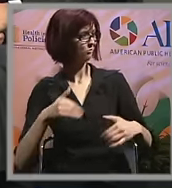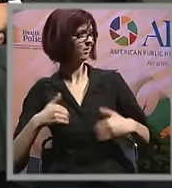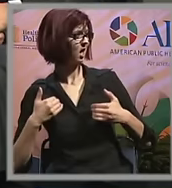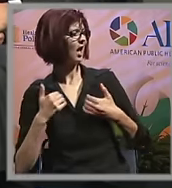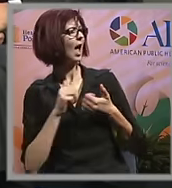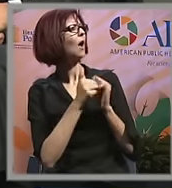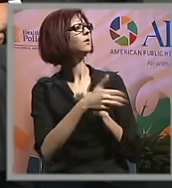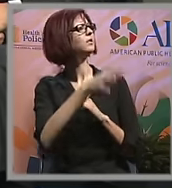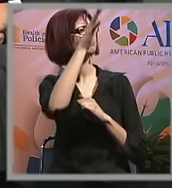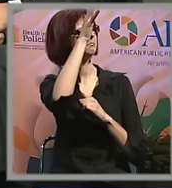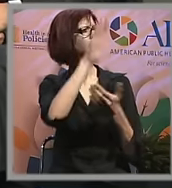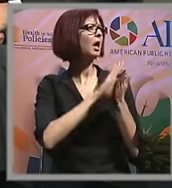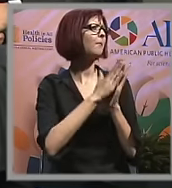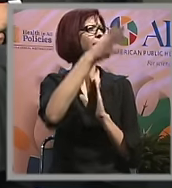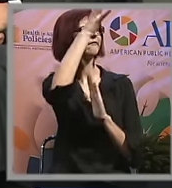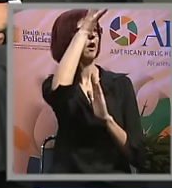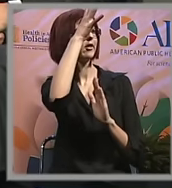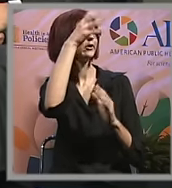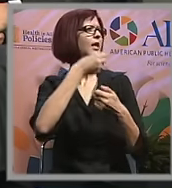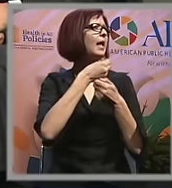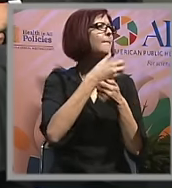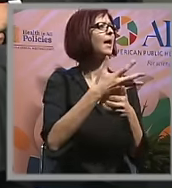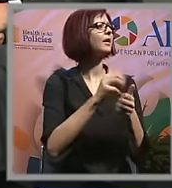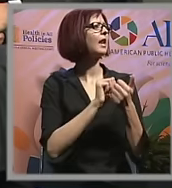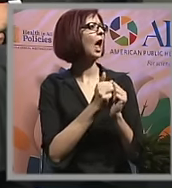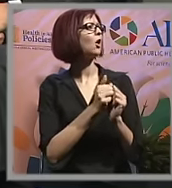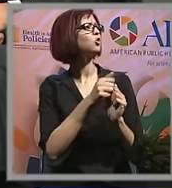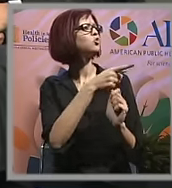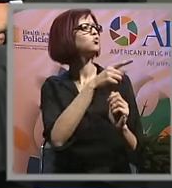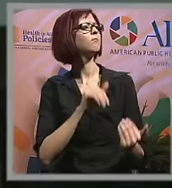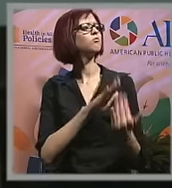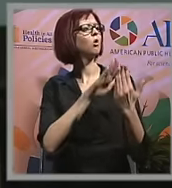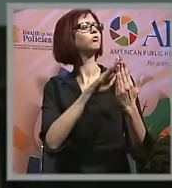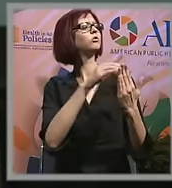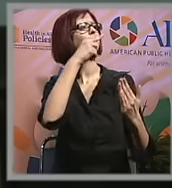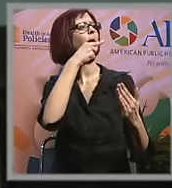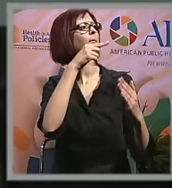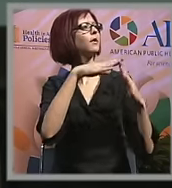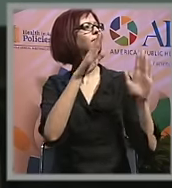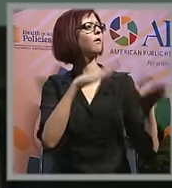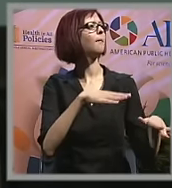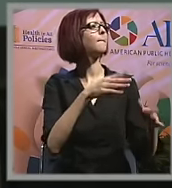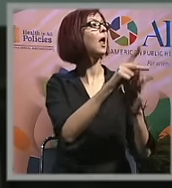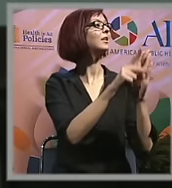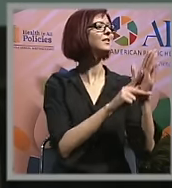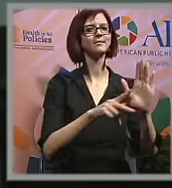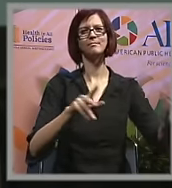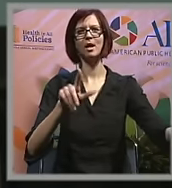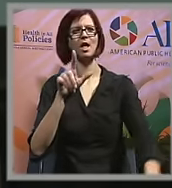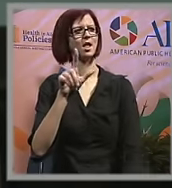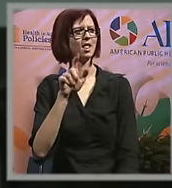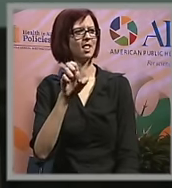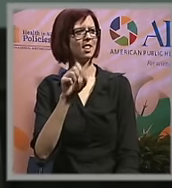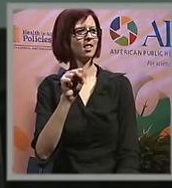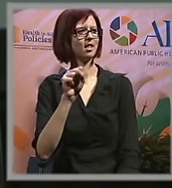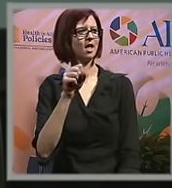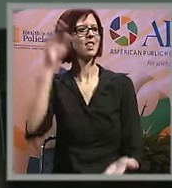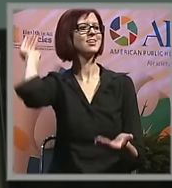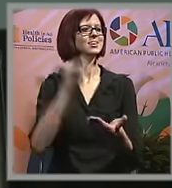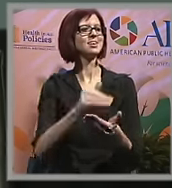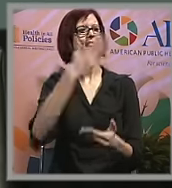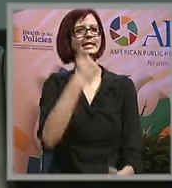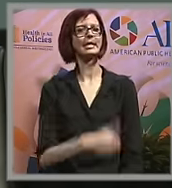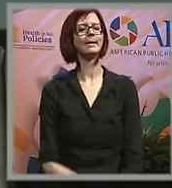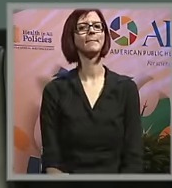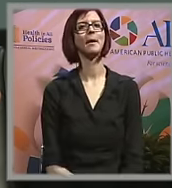being a father impacted how you approach public policy? Yeah, less sleep than I used to get. My